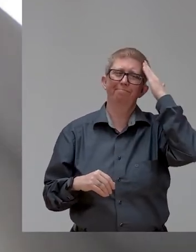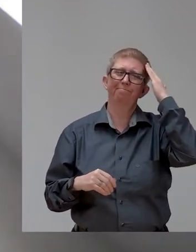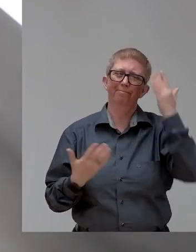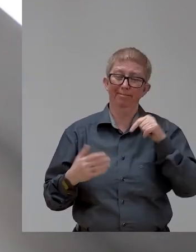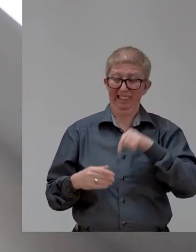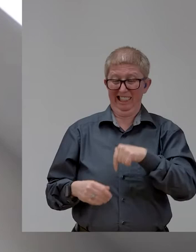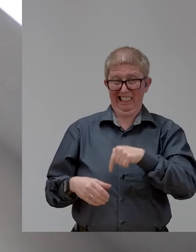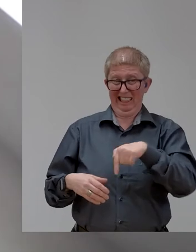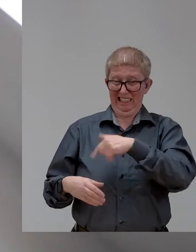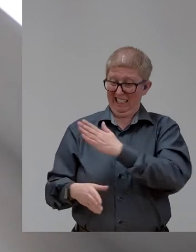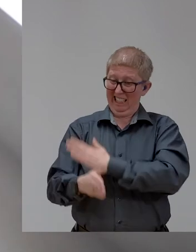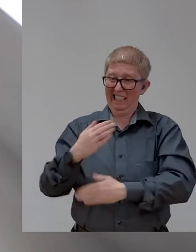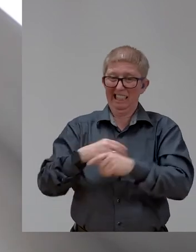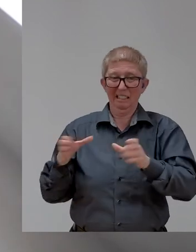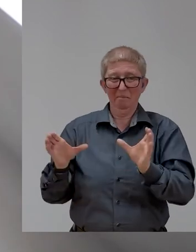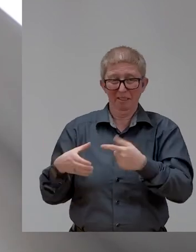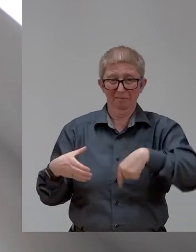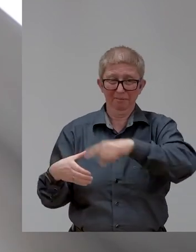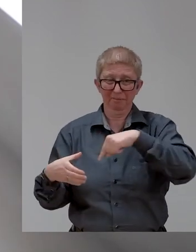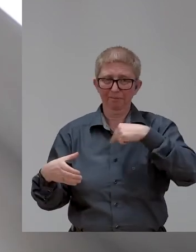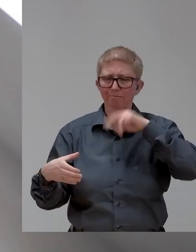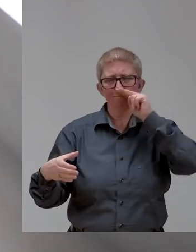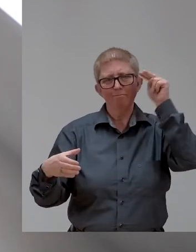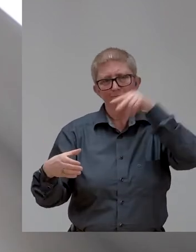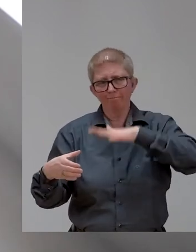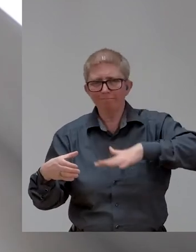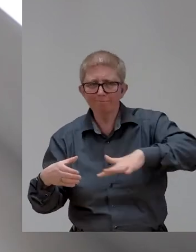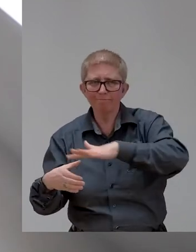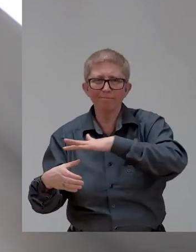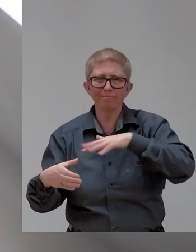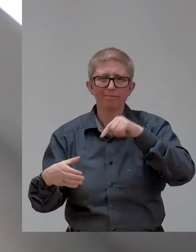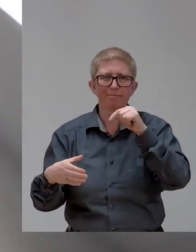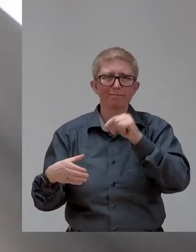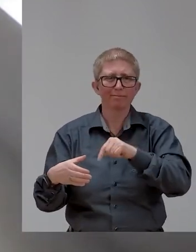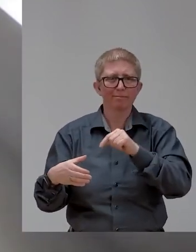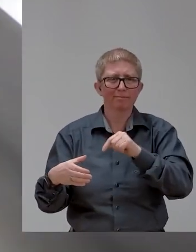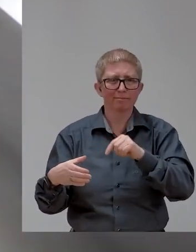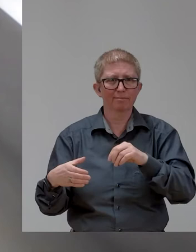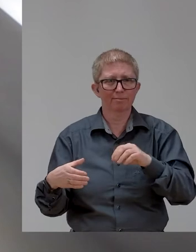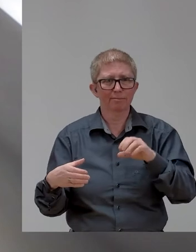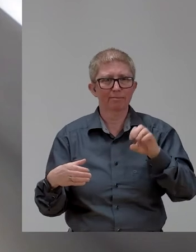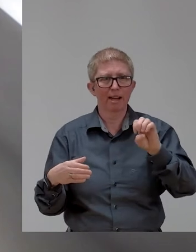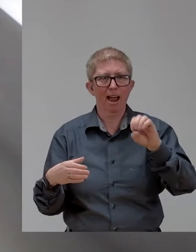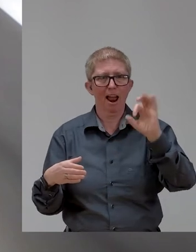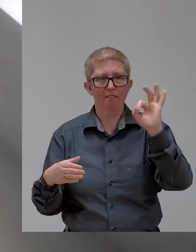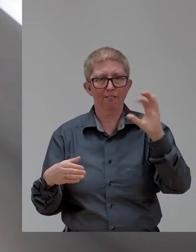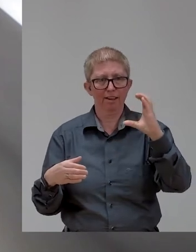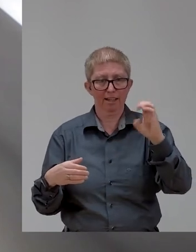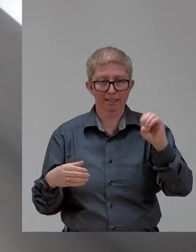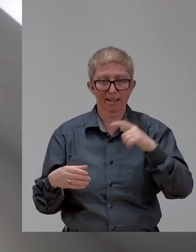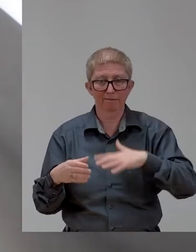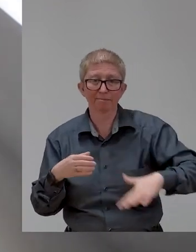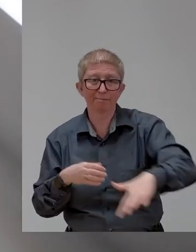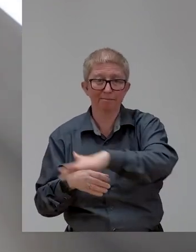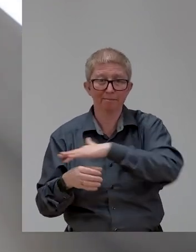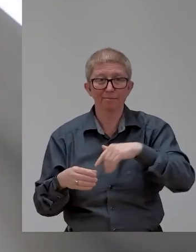that throughout the EFC, we also believe that disability is an issue to be mainstreamed in all areas of our work. It is